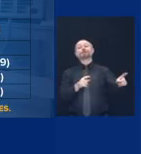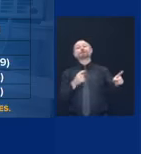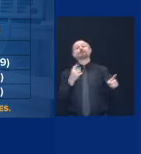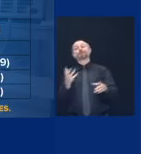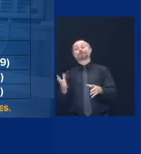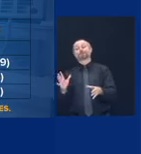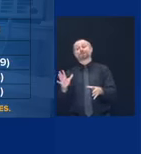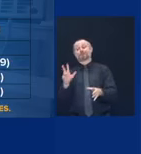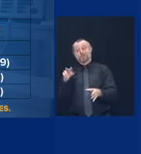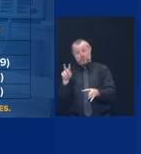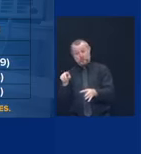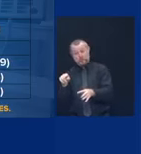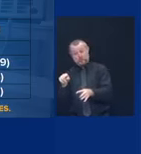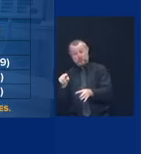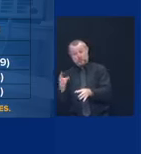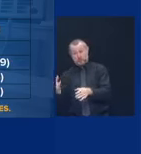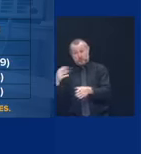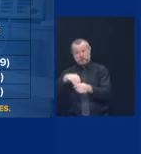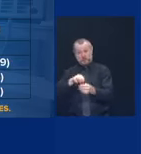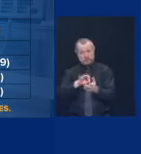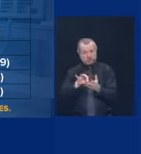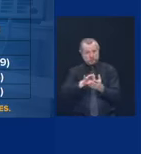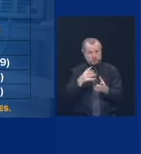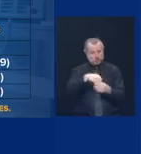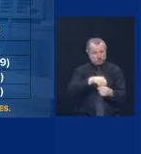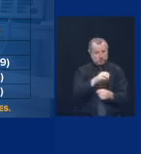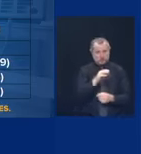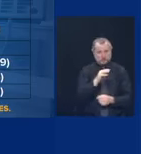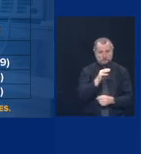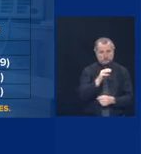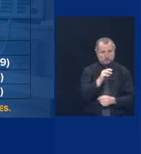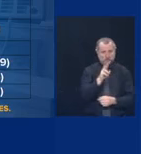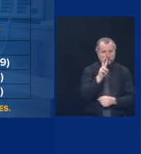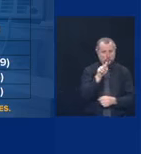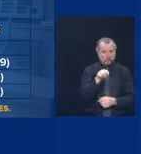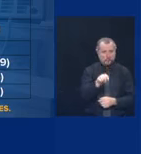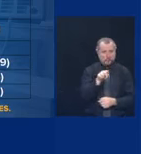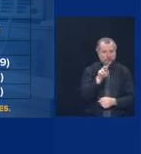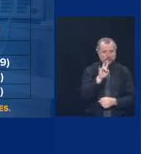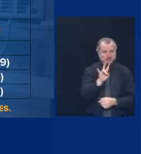Statewide with the microclusters 2.7.